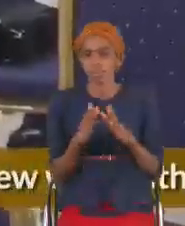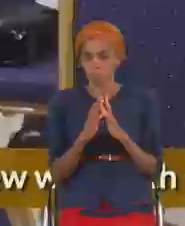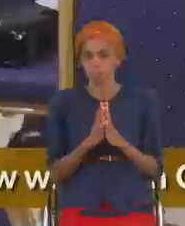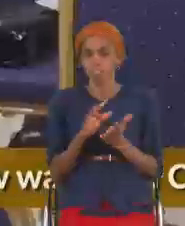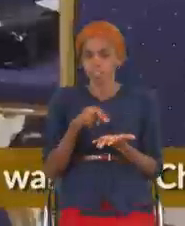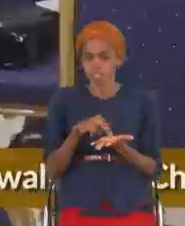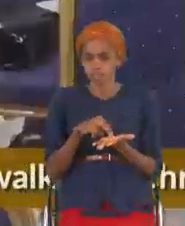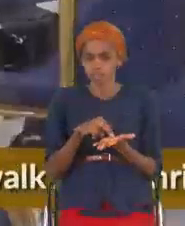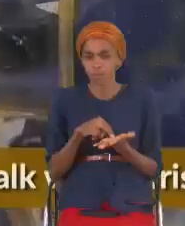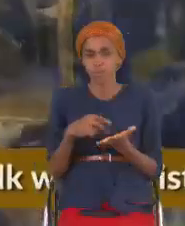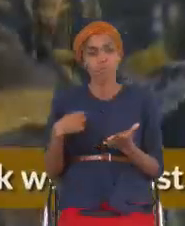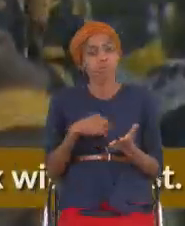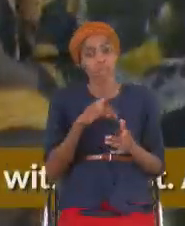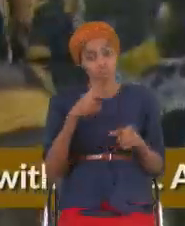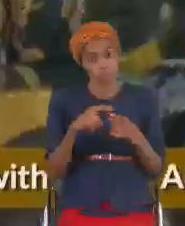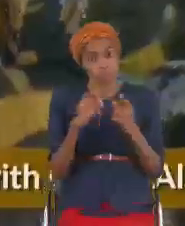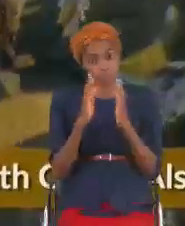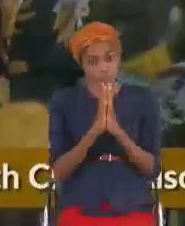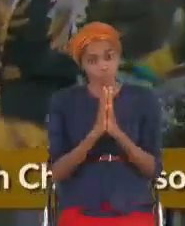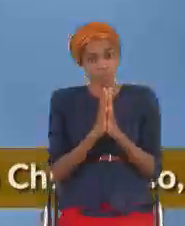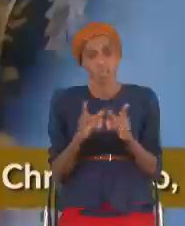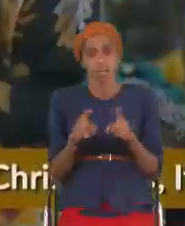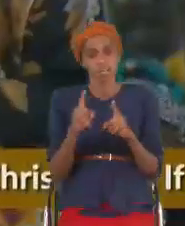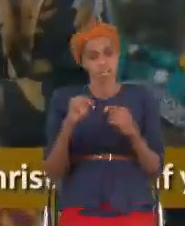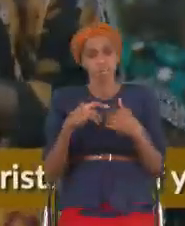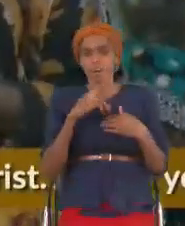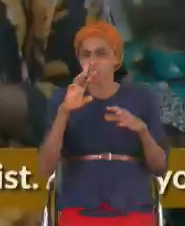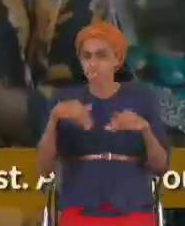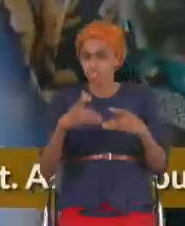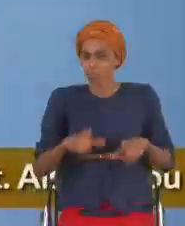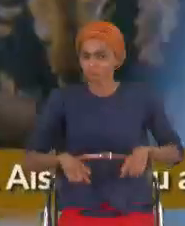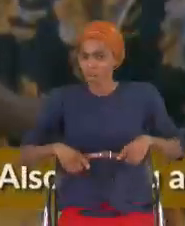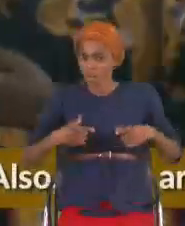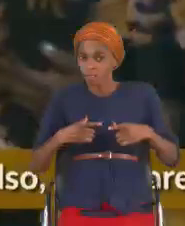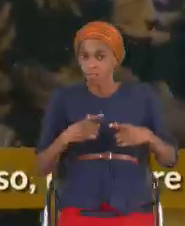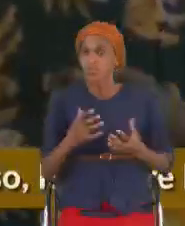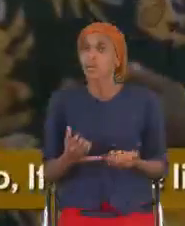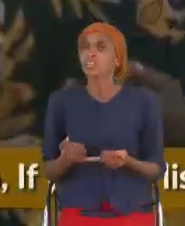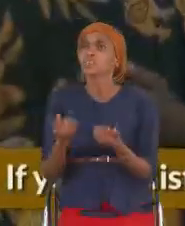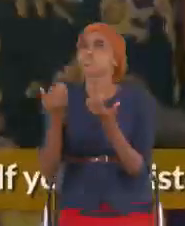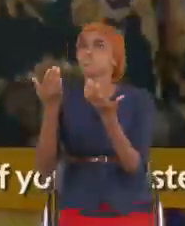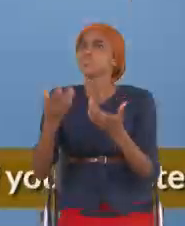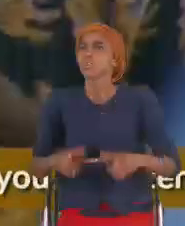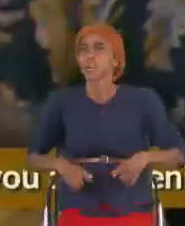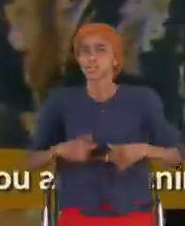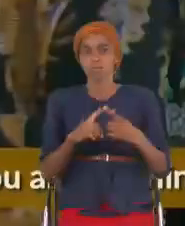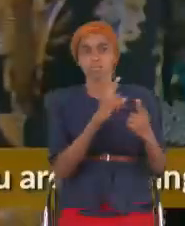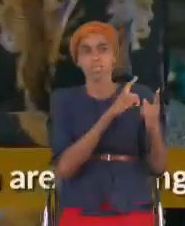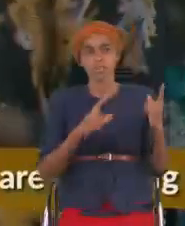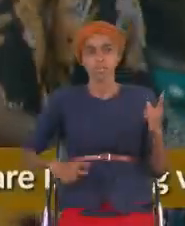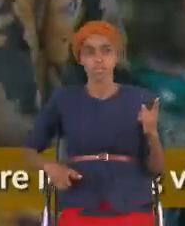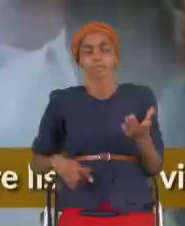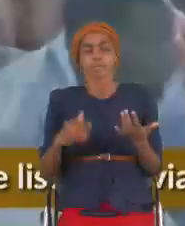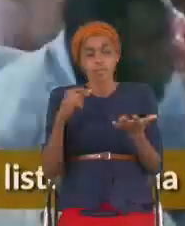Stand up. We're going to pray now. As you're giving your life and you're handing over your life unto the Lord,